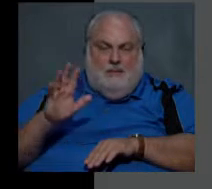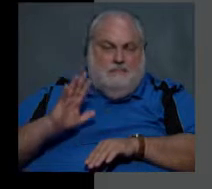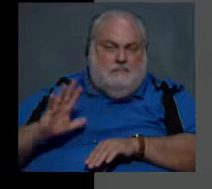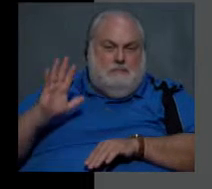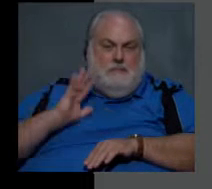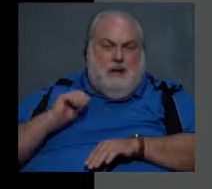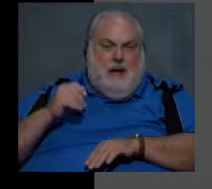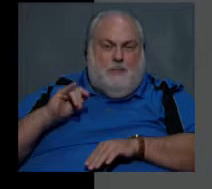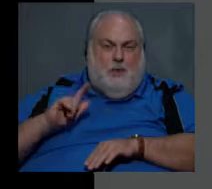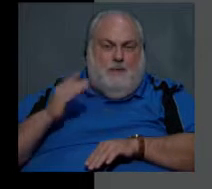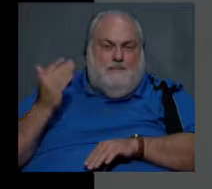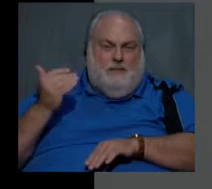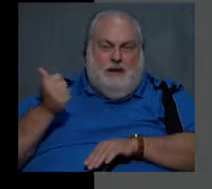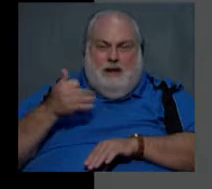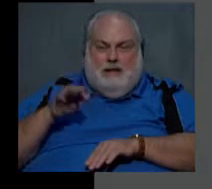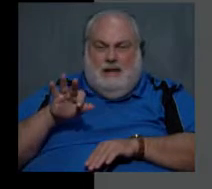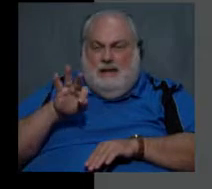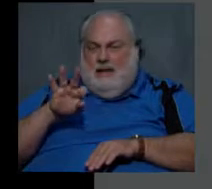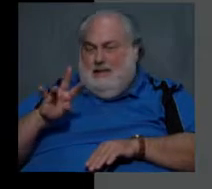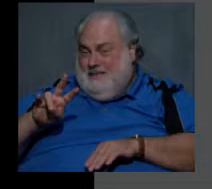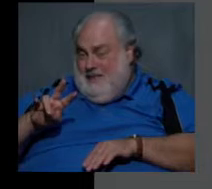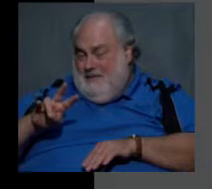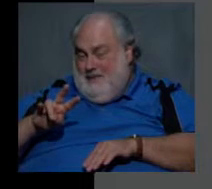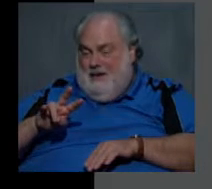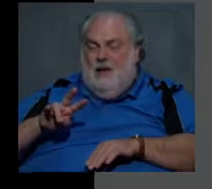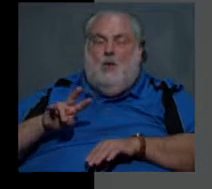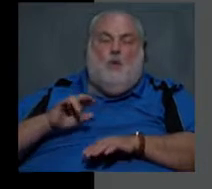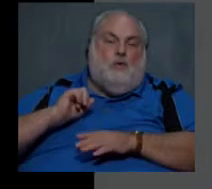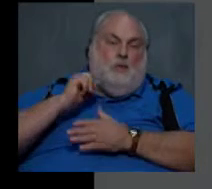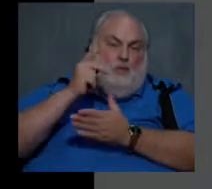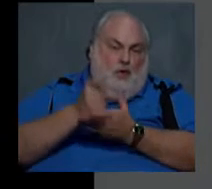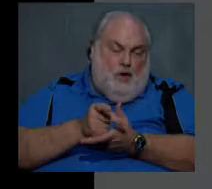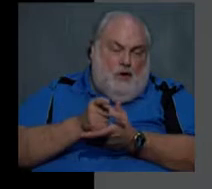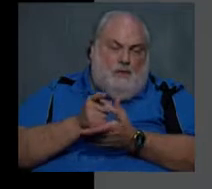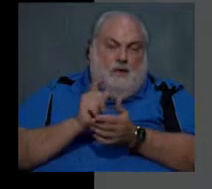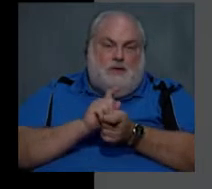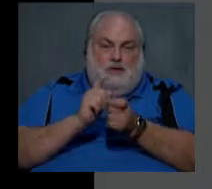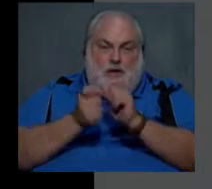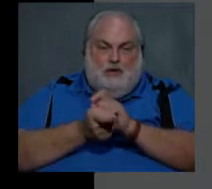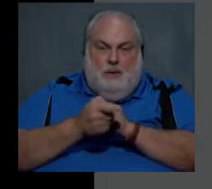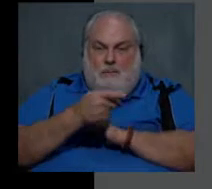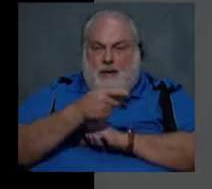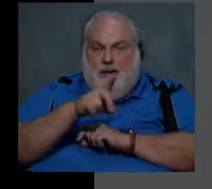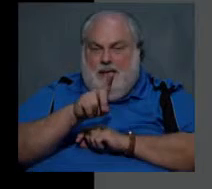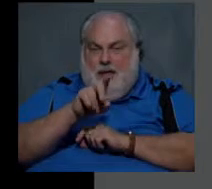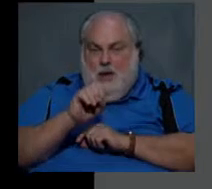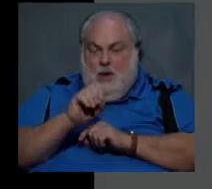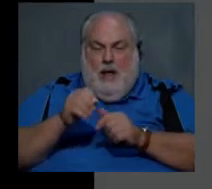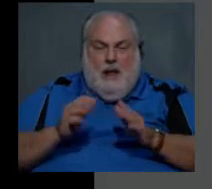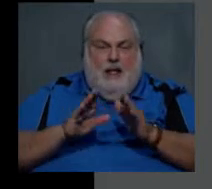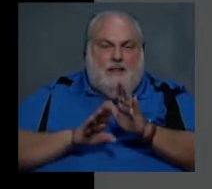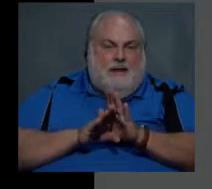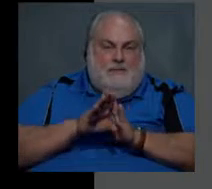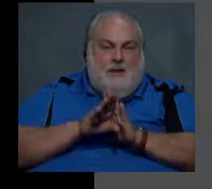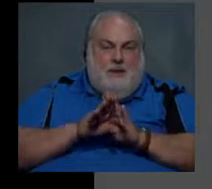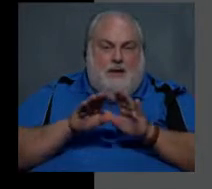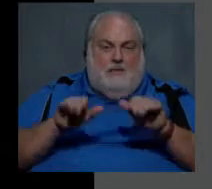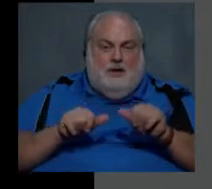Directors on April 15, 1997, rezoned the site from R2 single family to PDO to allow the development of the site with